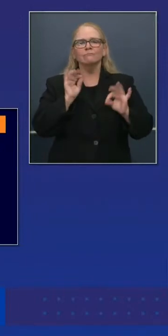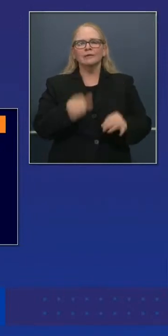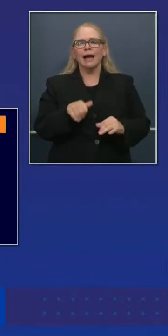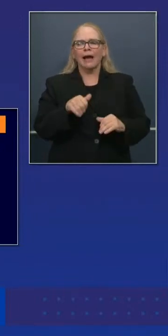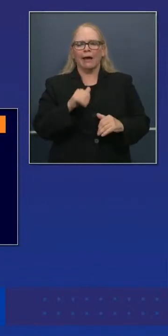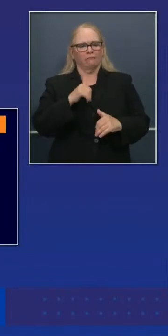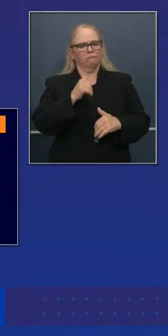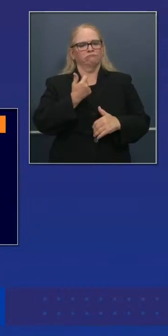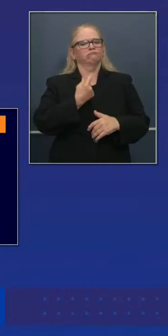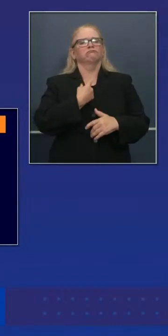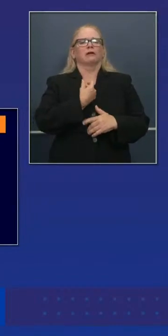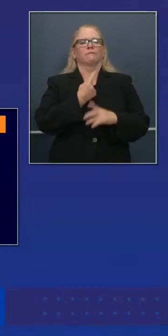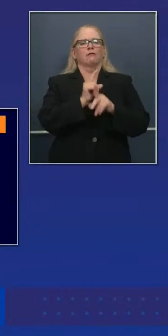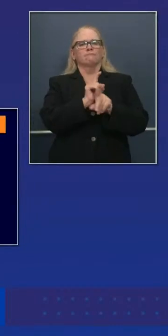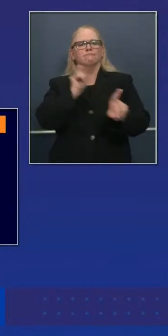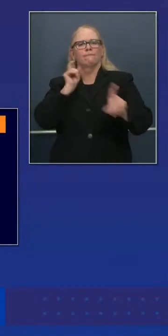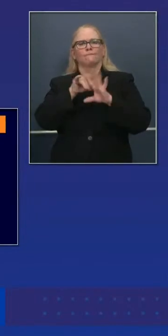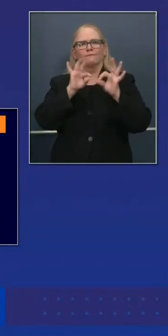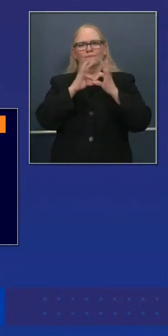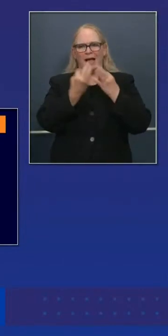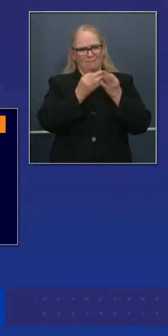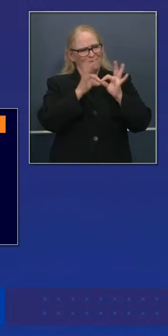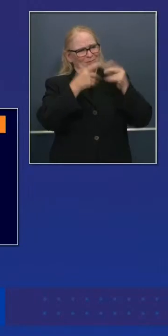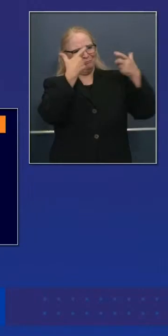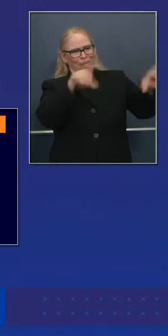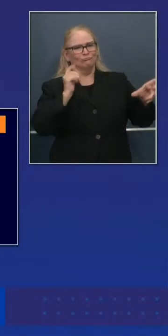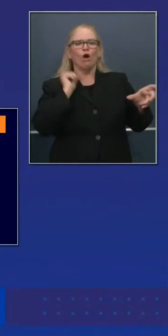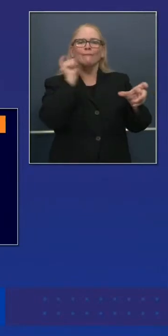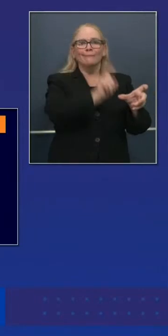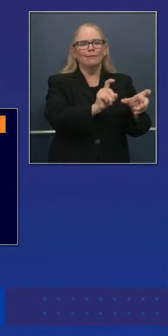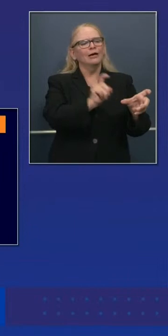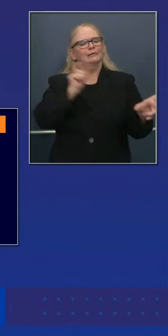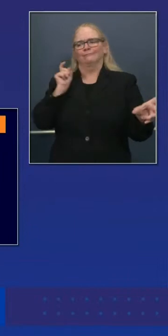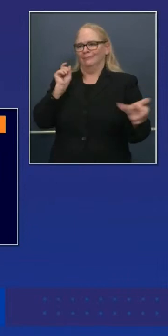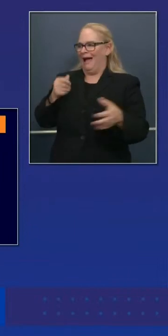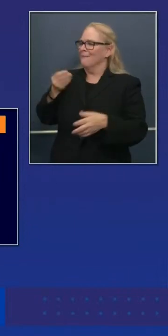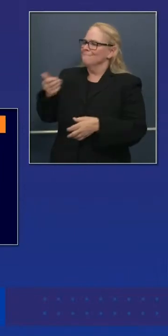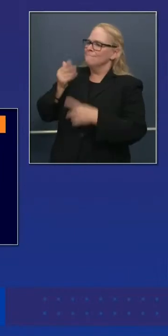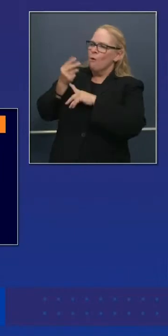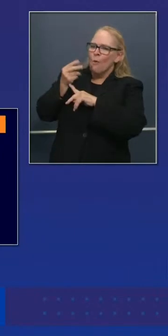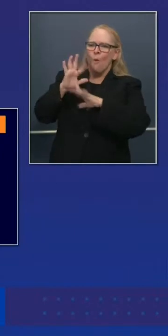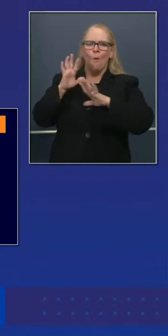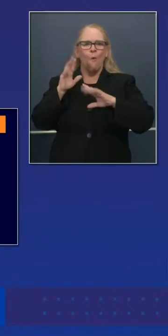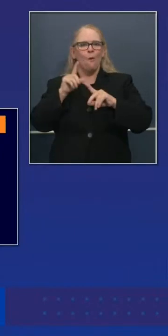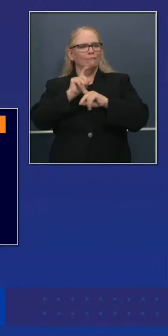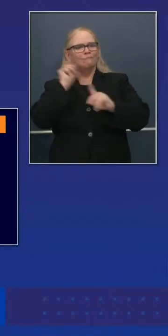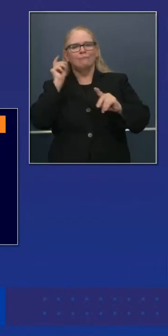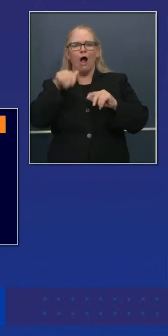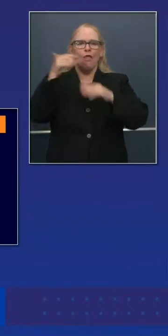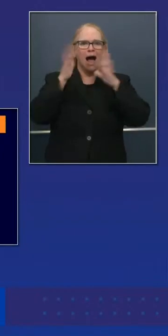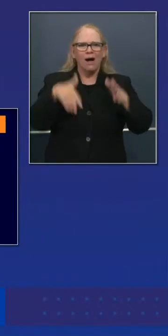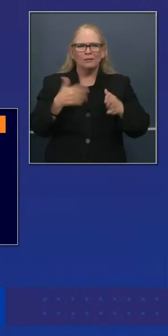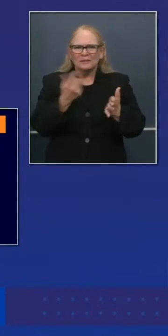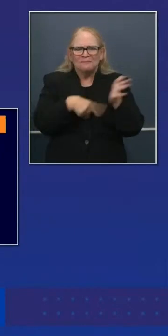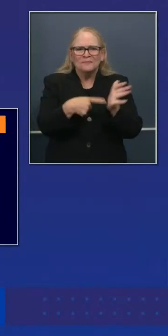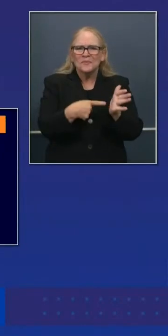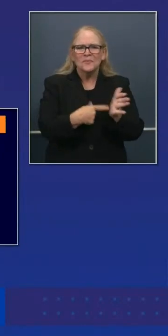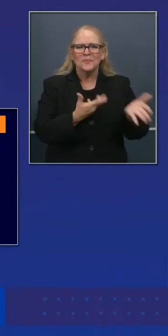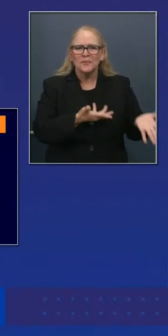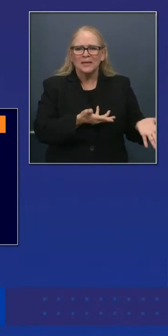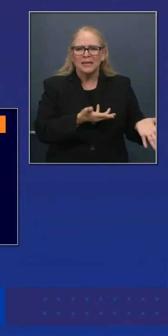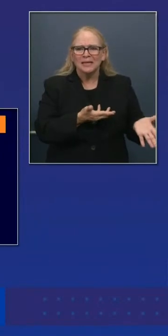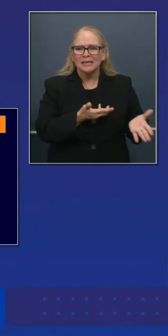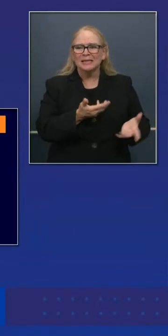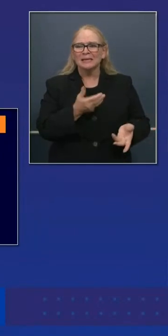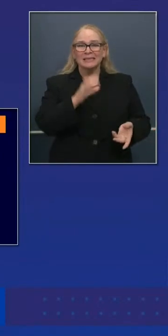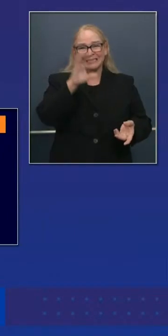while the state is doing more, we announced, you may recall, $150 million commitment using CDC funding